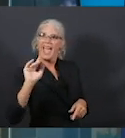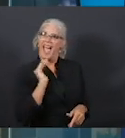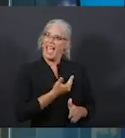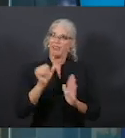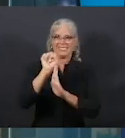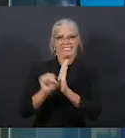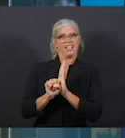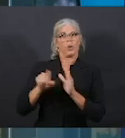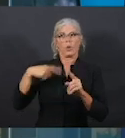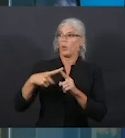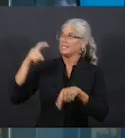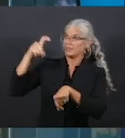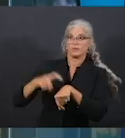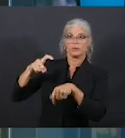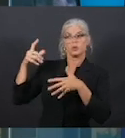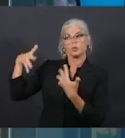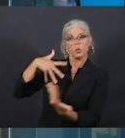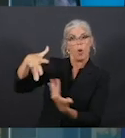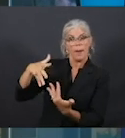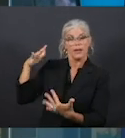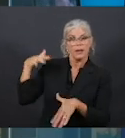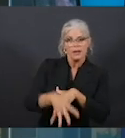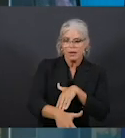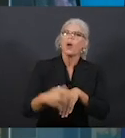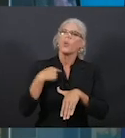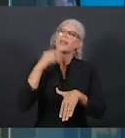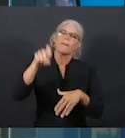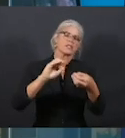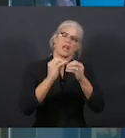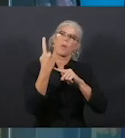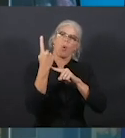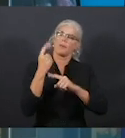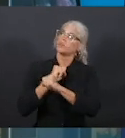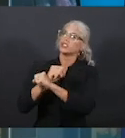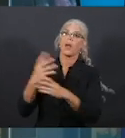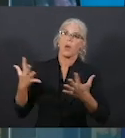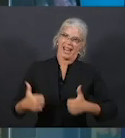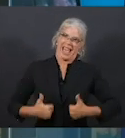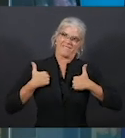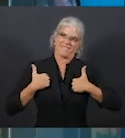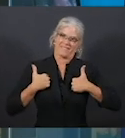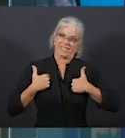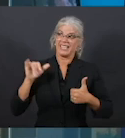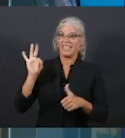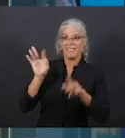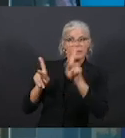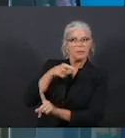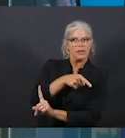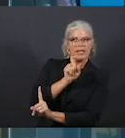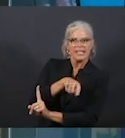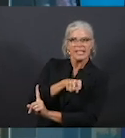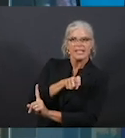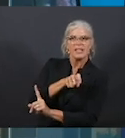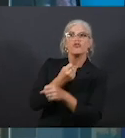happen, of course, you want to protect life and limb and property. If people are in need of rescue, of course, that's what